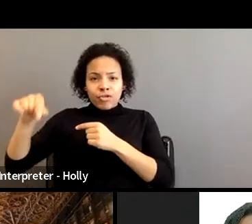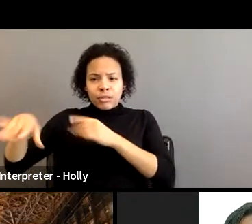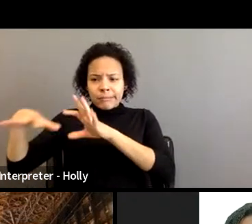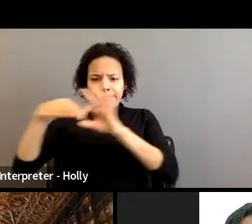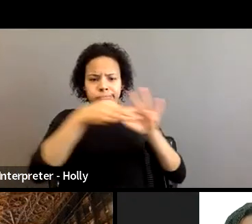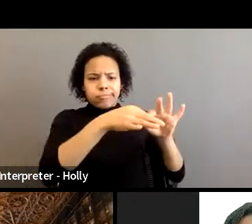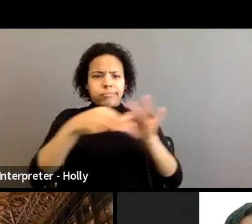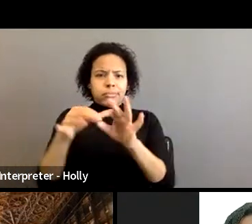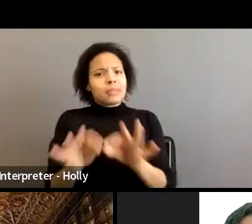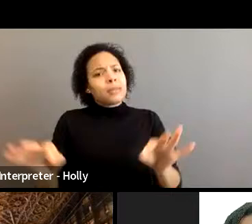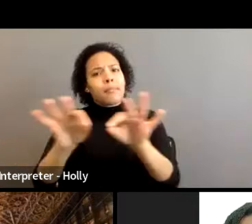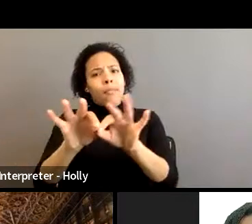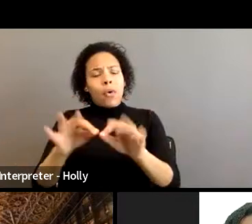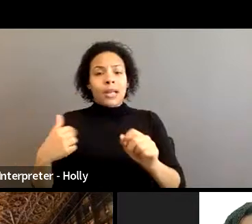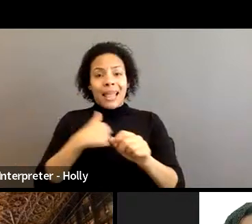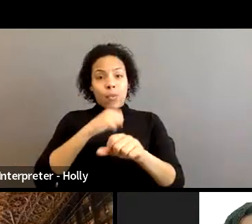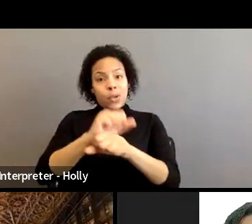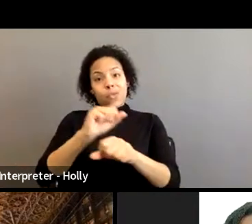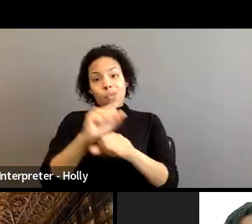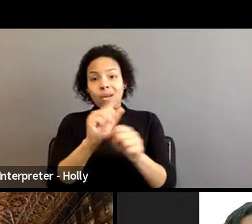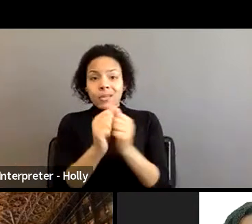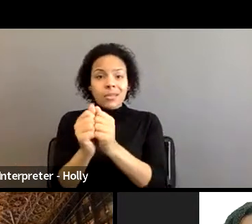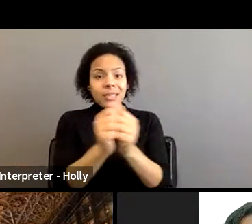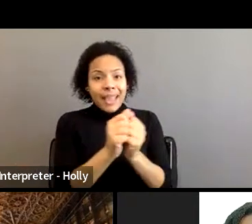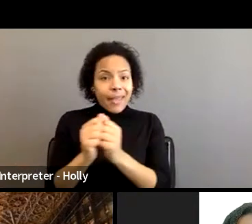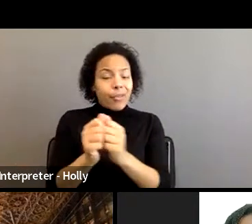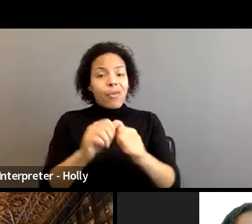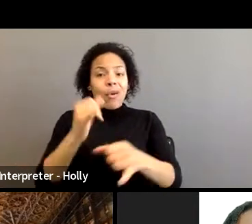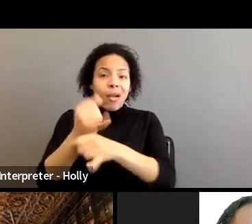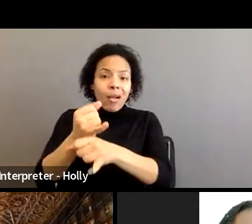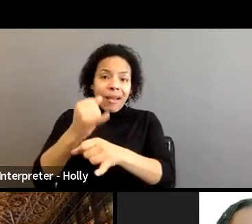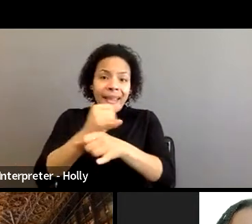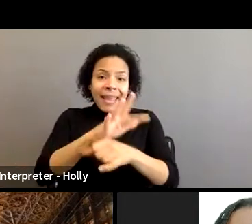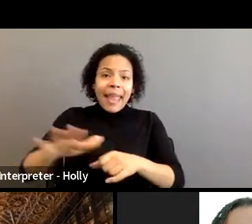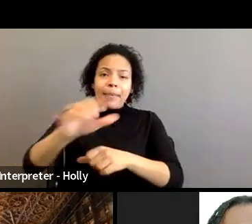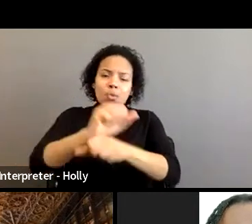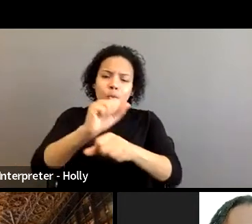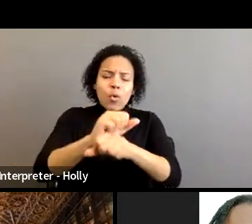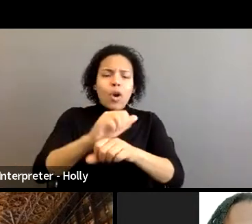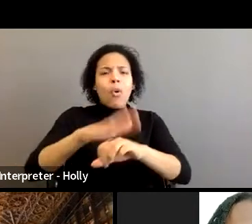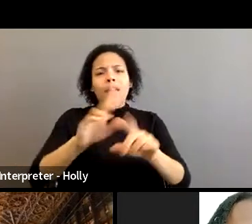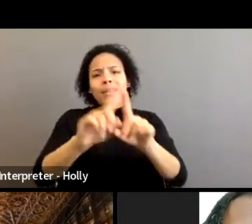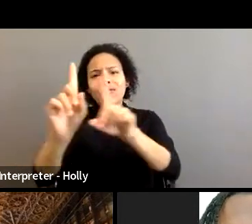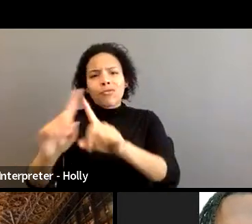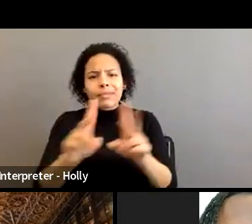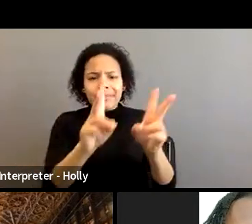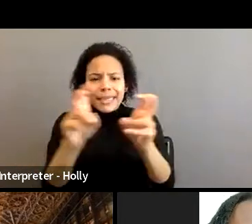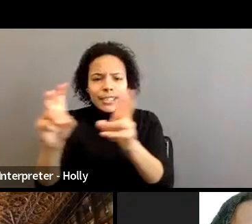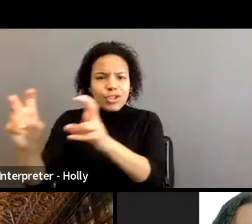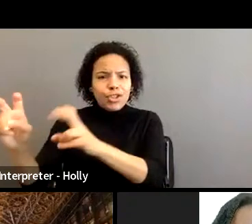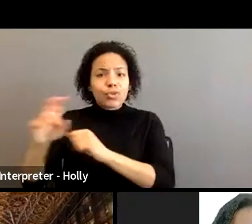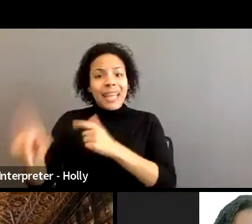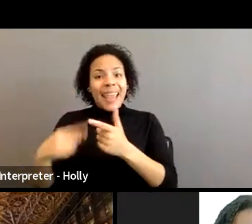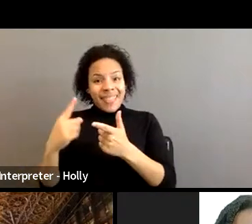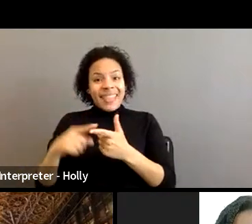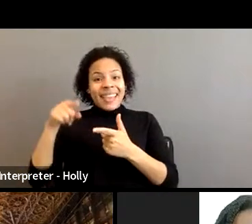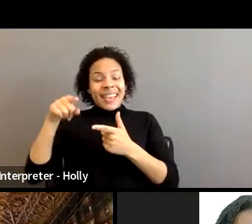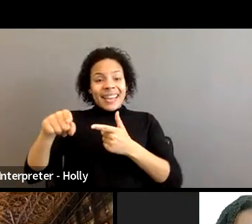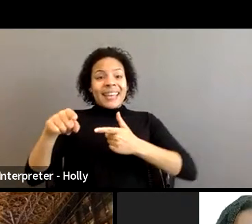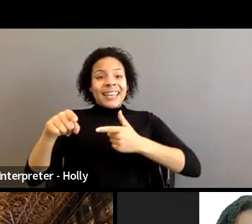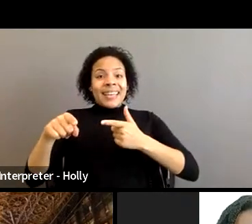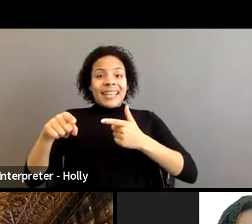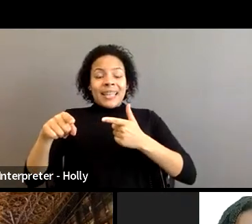to promote or to advocate for issues on campus go into the community, into their communities, and become part